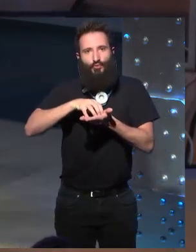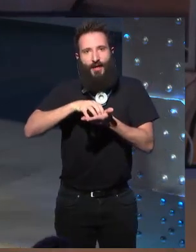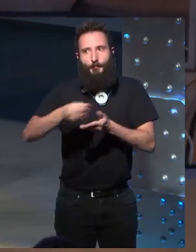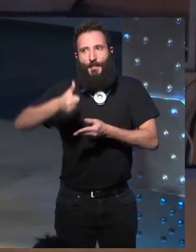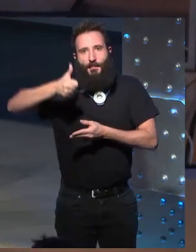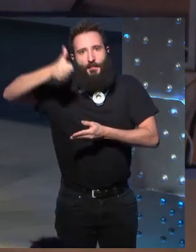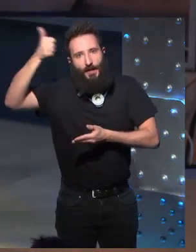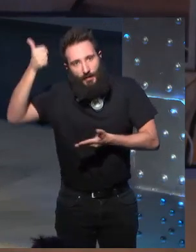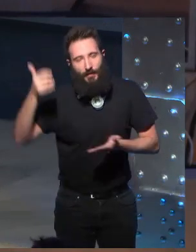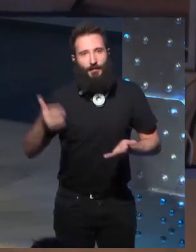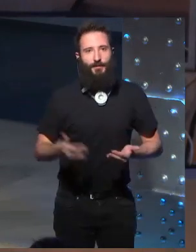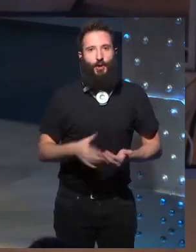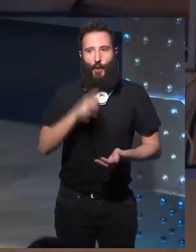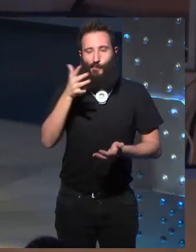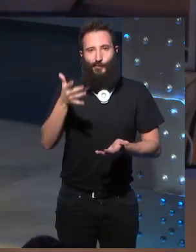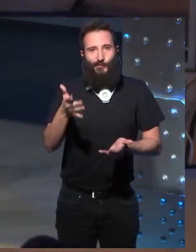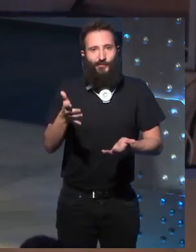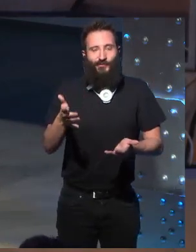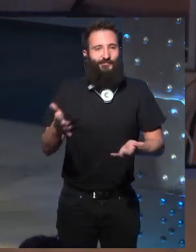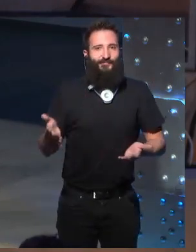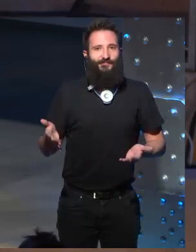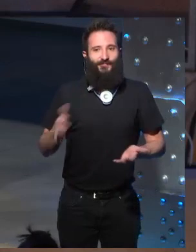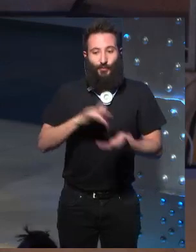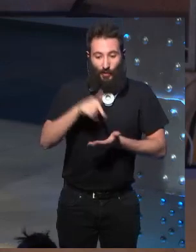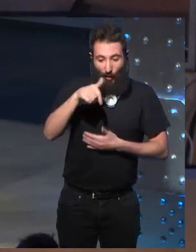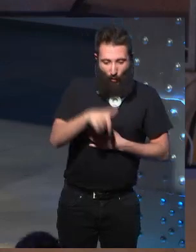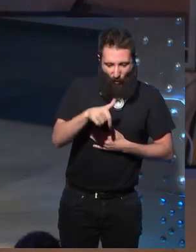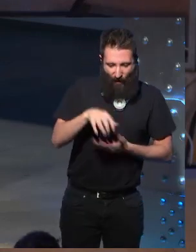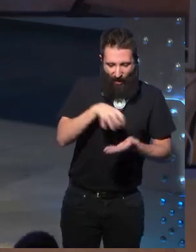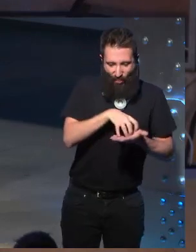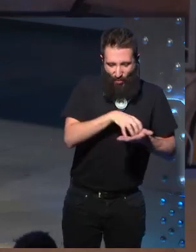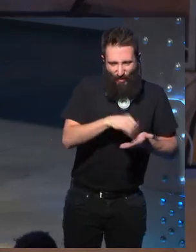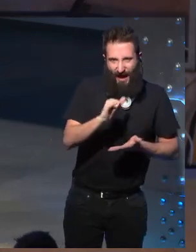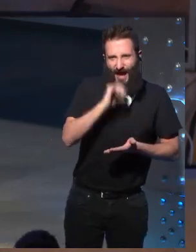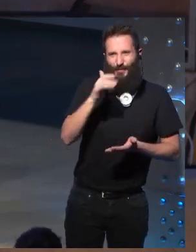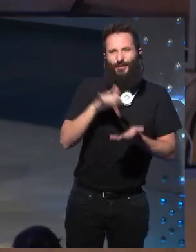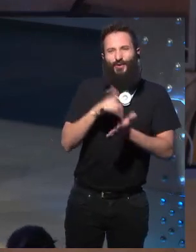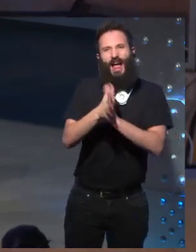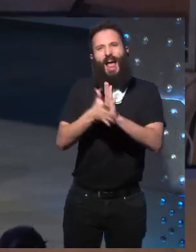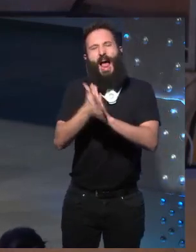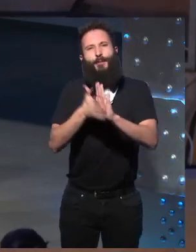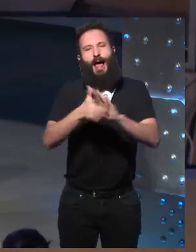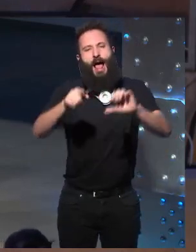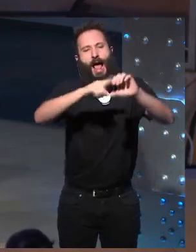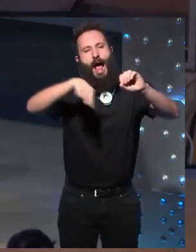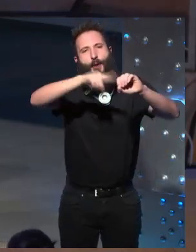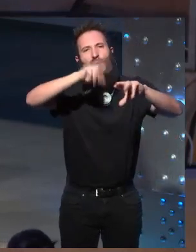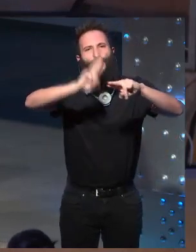we have, right? And the more doubts we have also. So today we have a doubt. Well, why